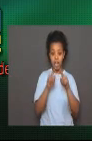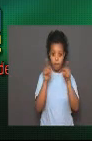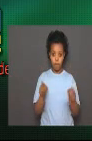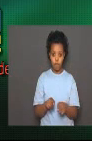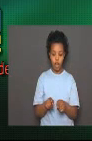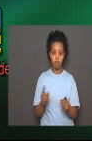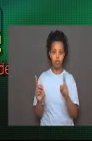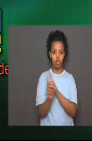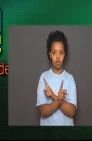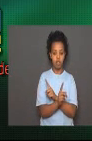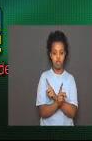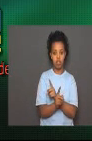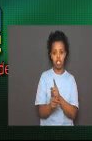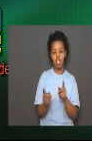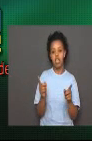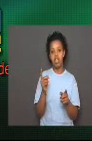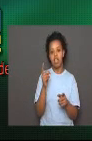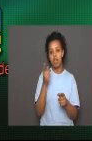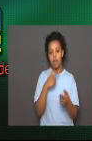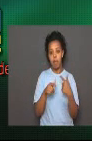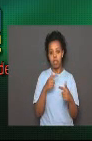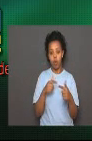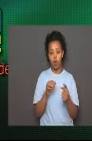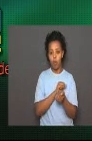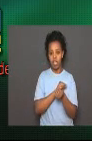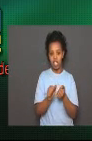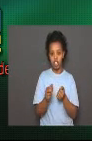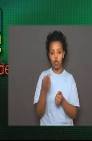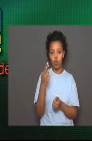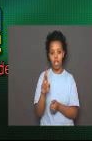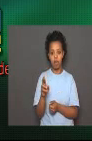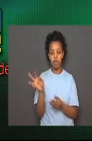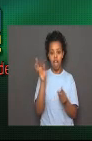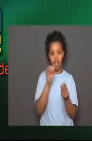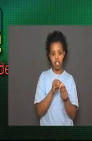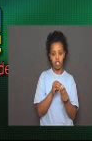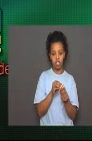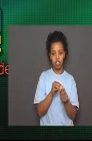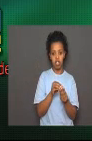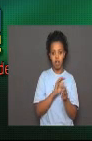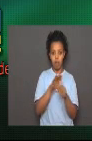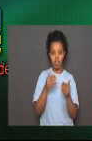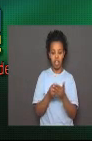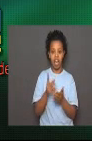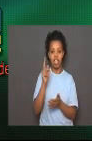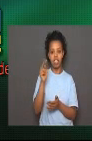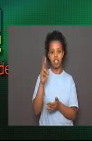frameshift can result in the deletion or addition of an entire